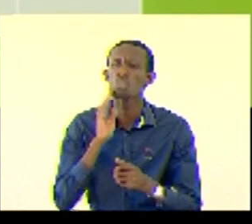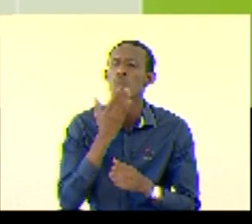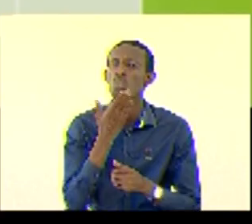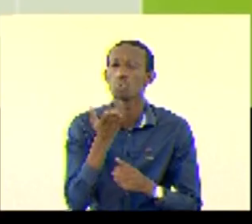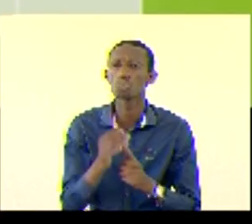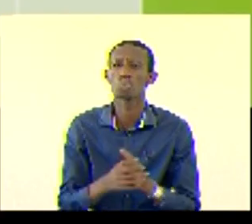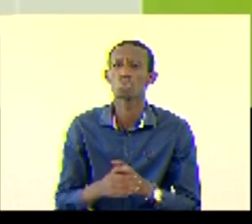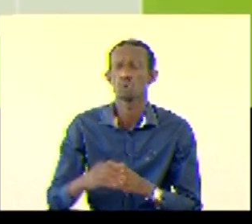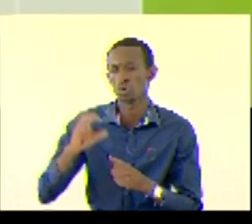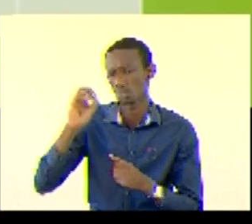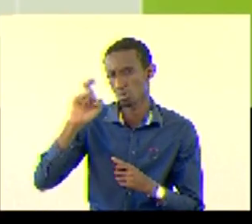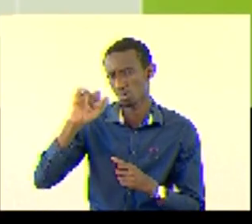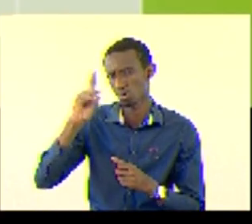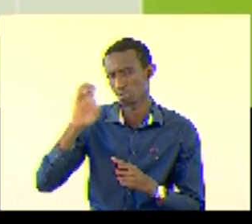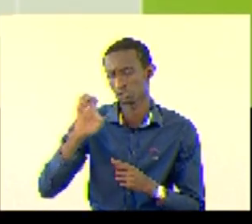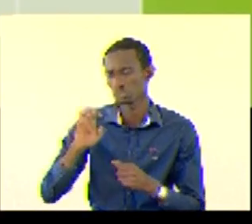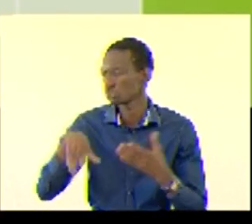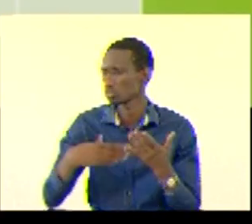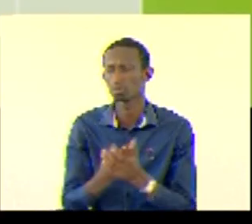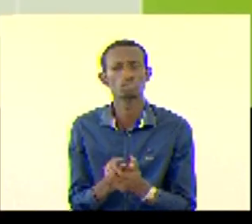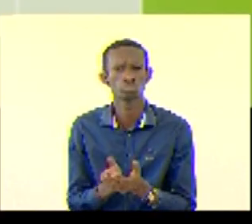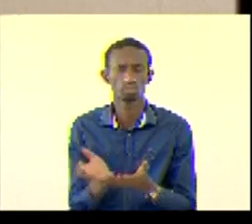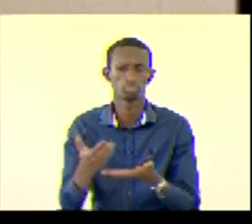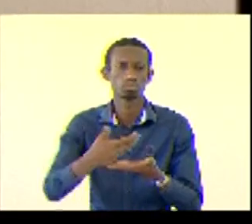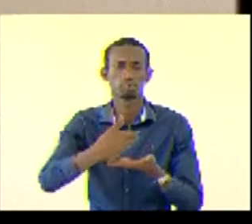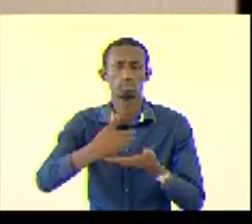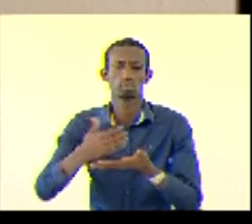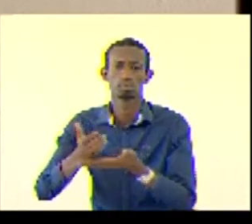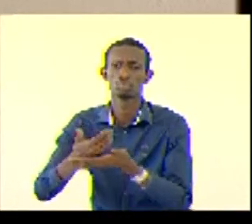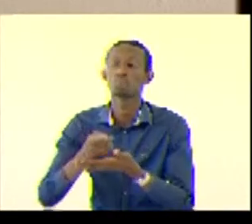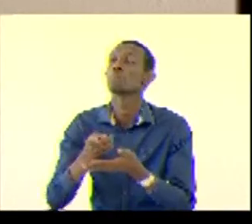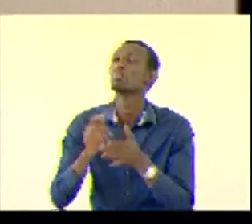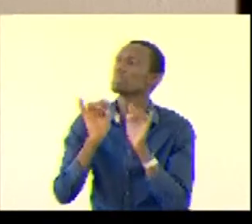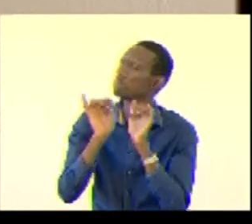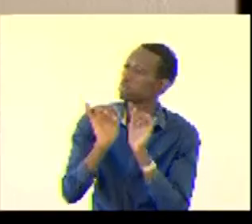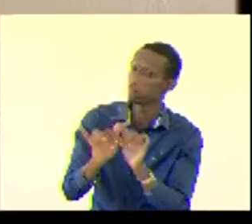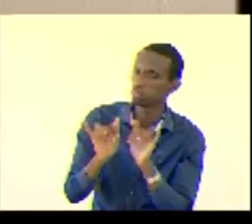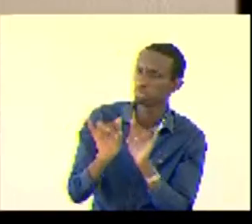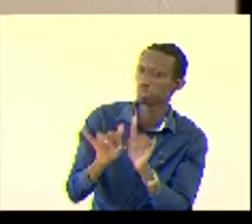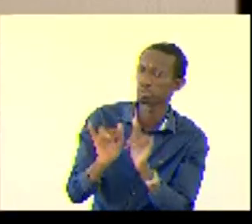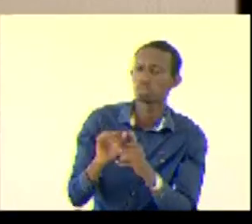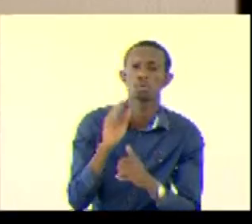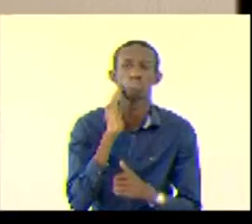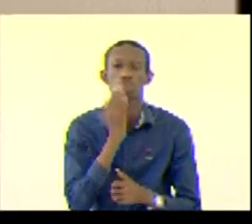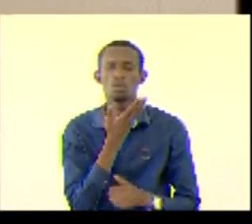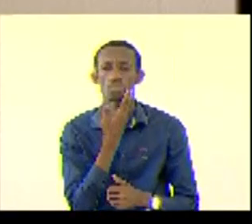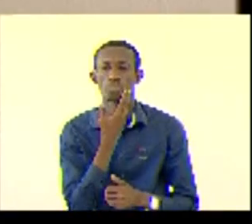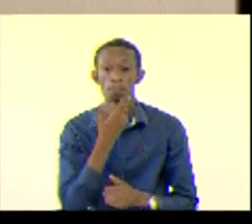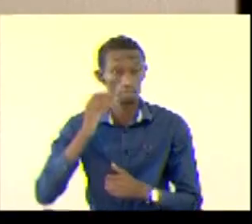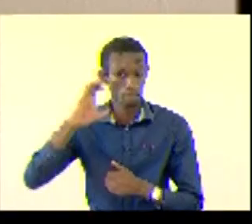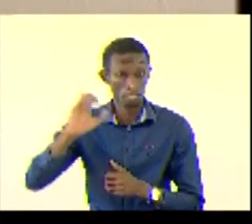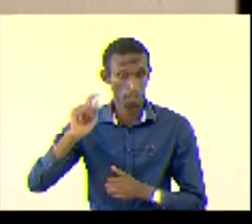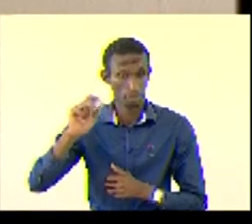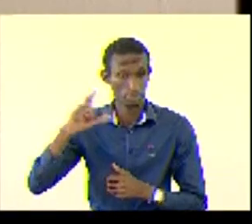and oxygen has been corrected. So you remain with water and the catalyst that you also